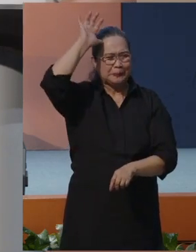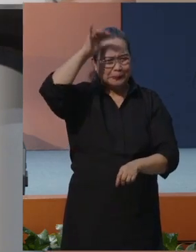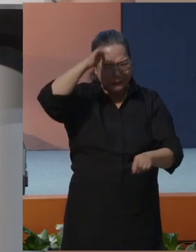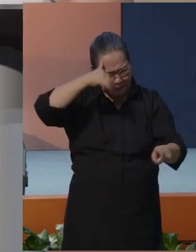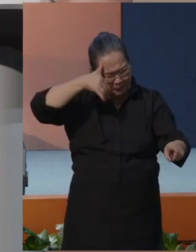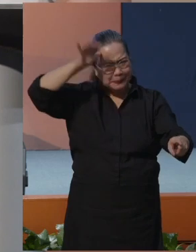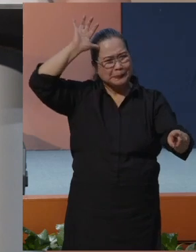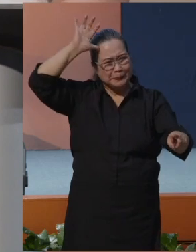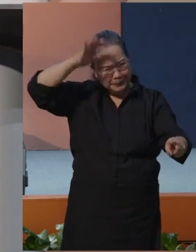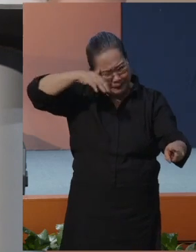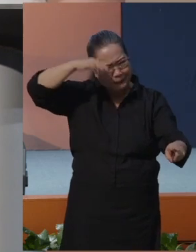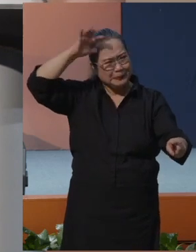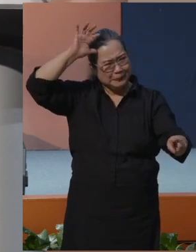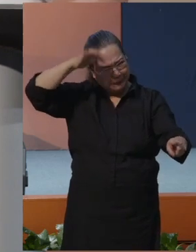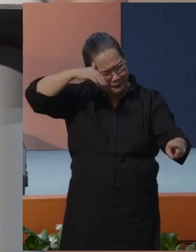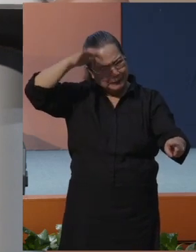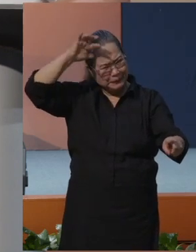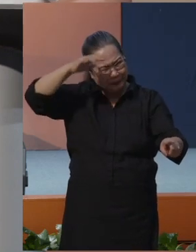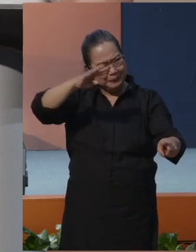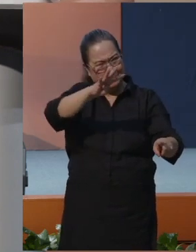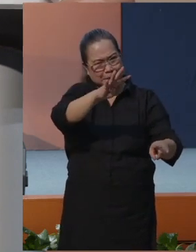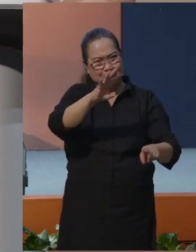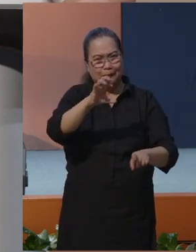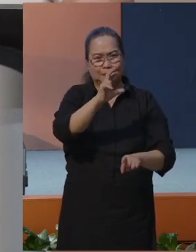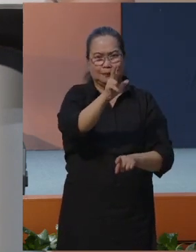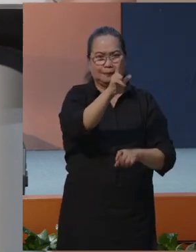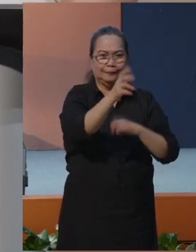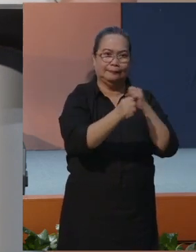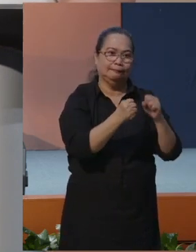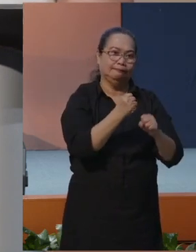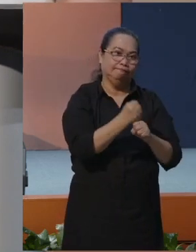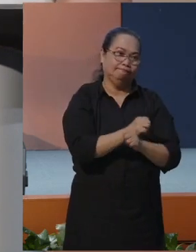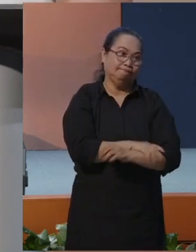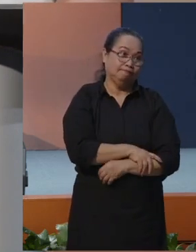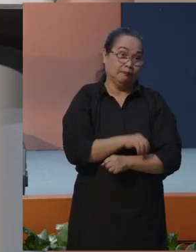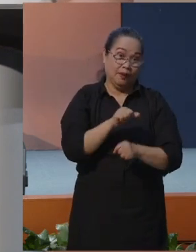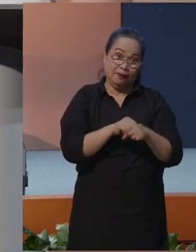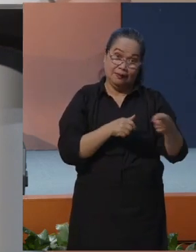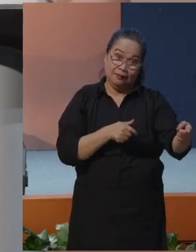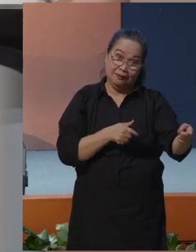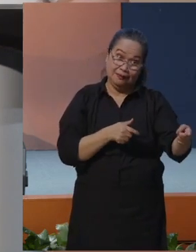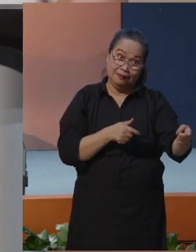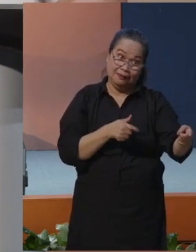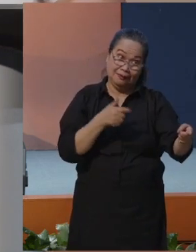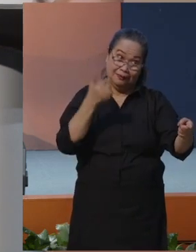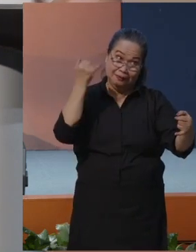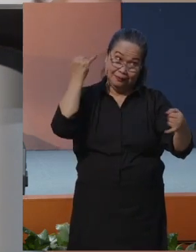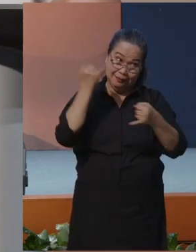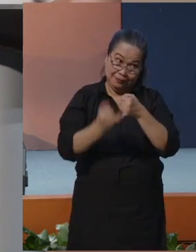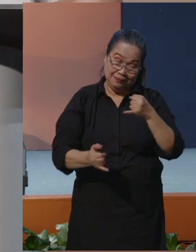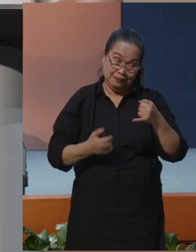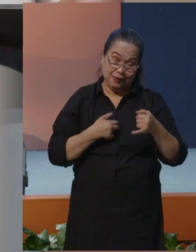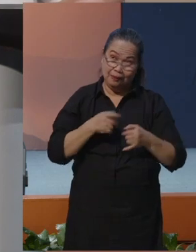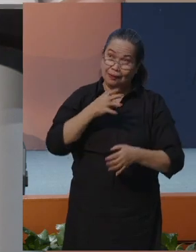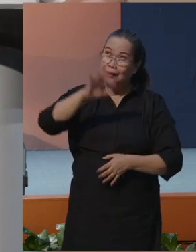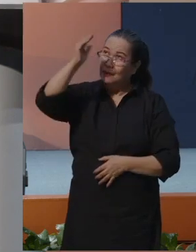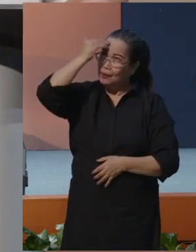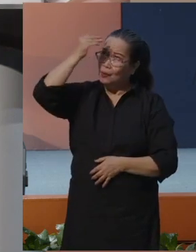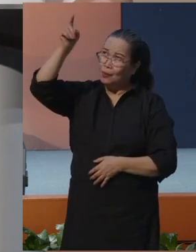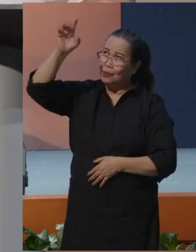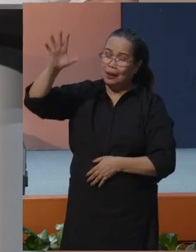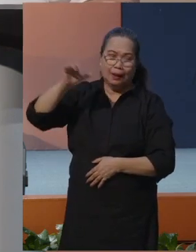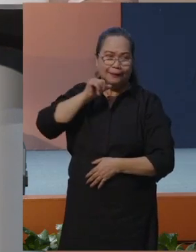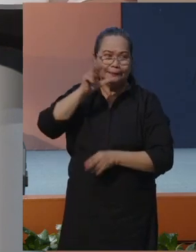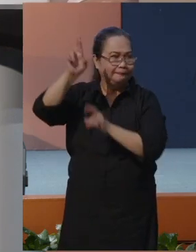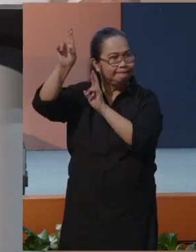things that have been made. So they are without excuse. For although they knew God, they did not